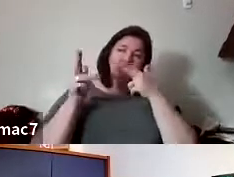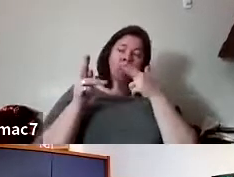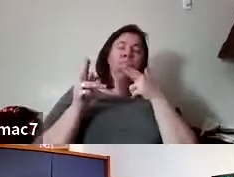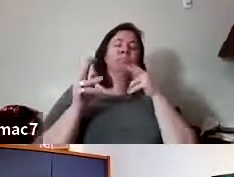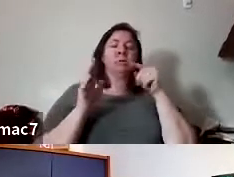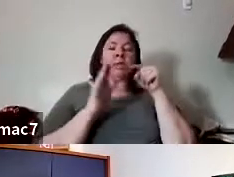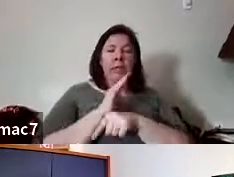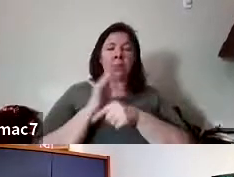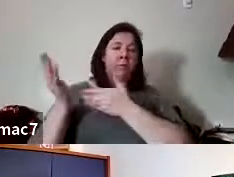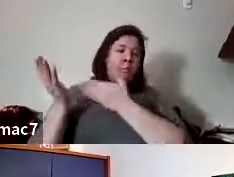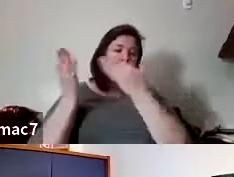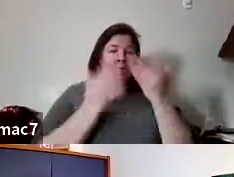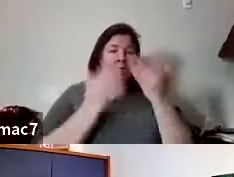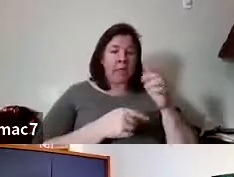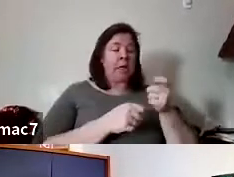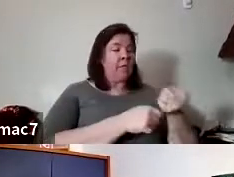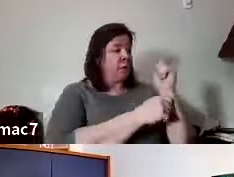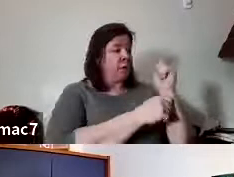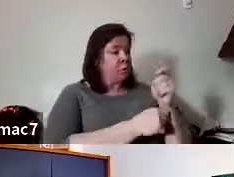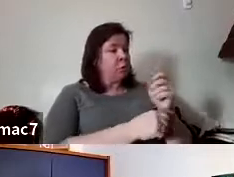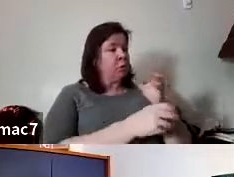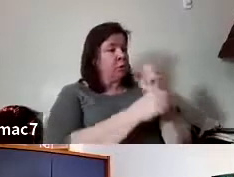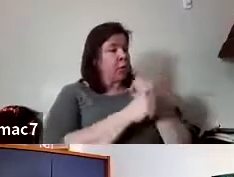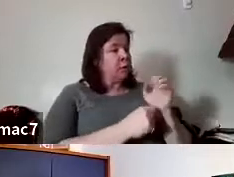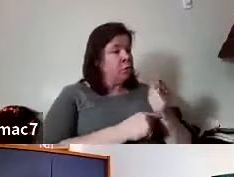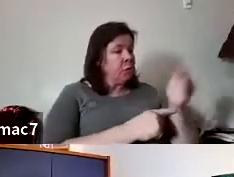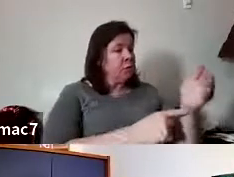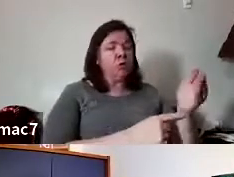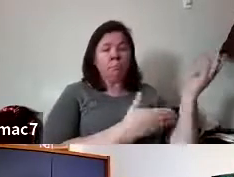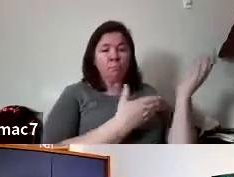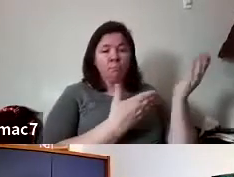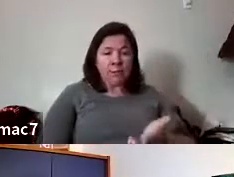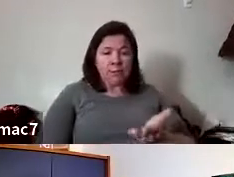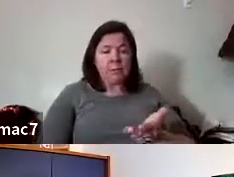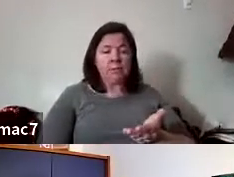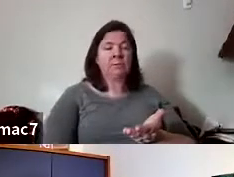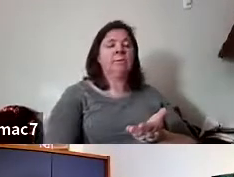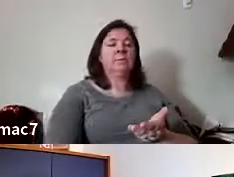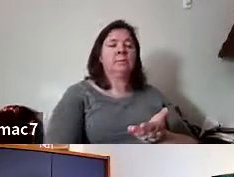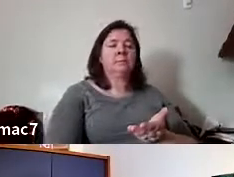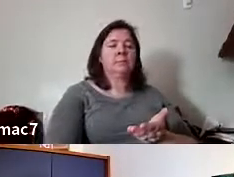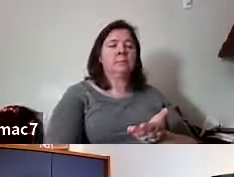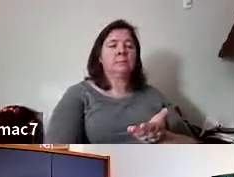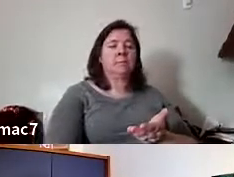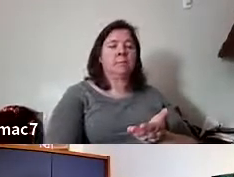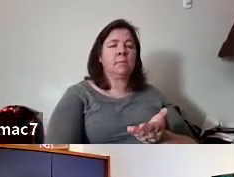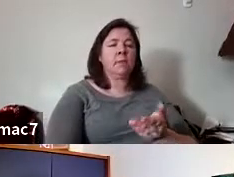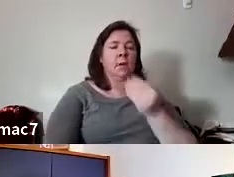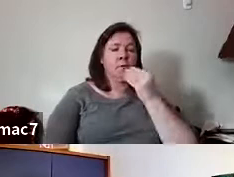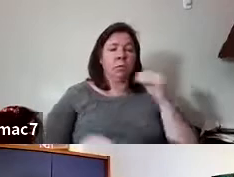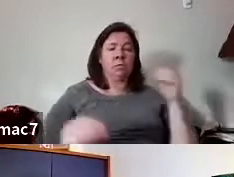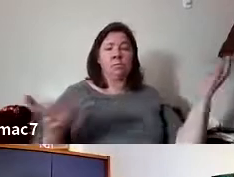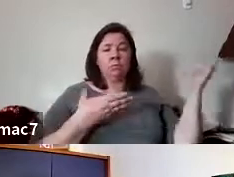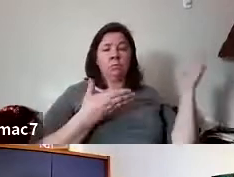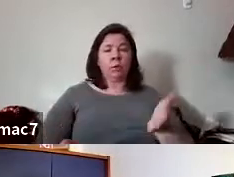find. And the fishermen go to the sea and they bring whatever they can bring from the sea. And then when they bring it back, and